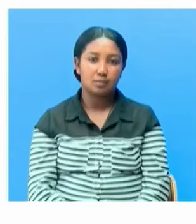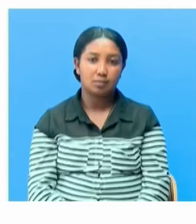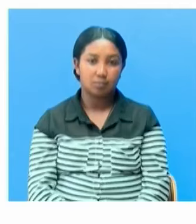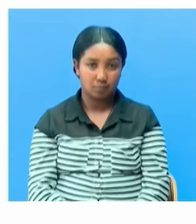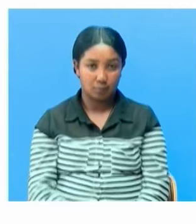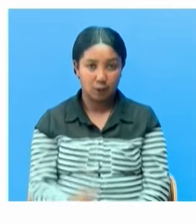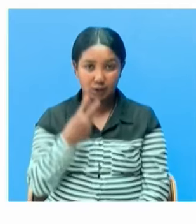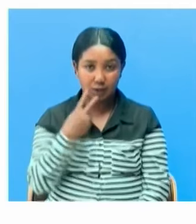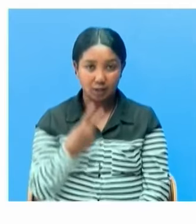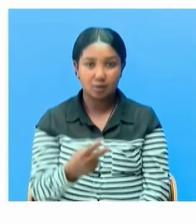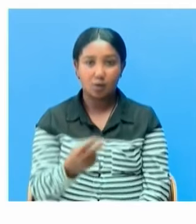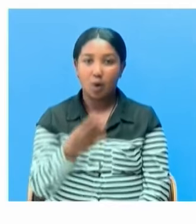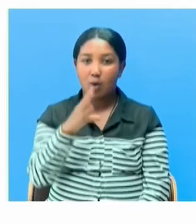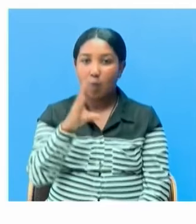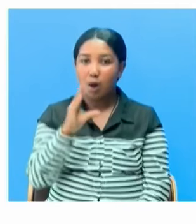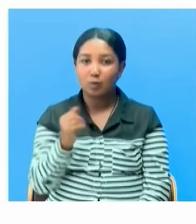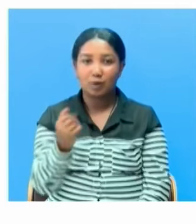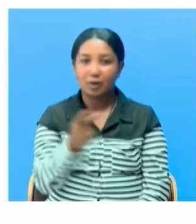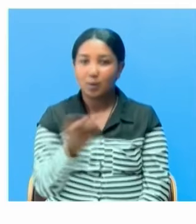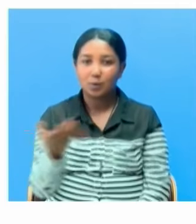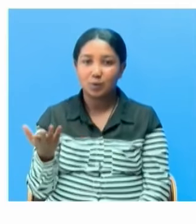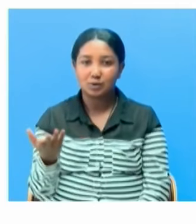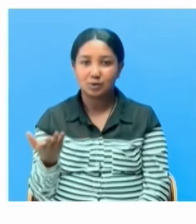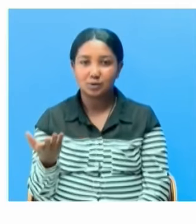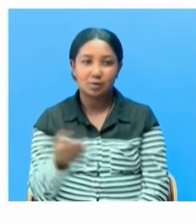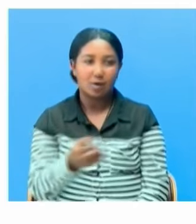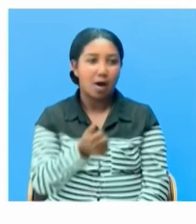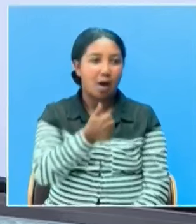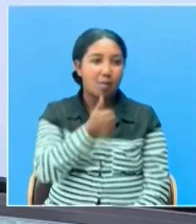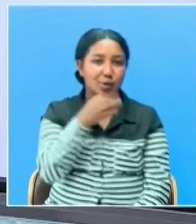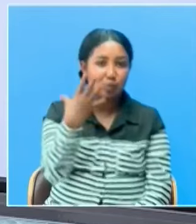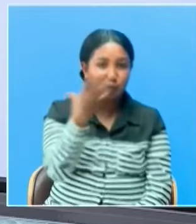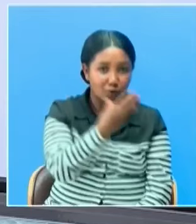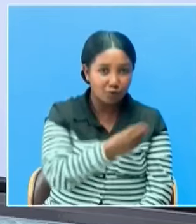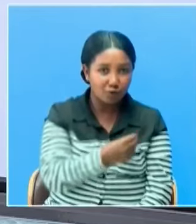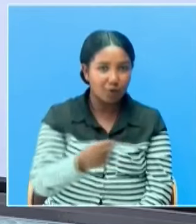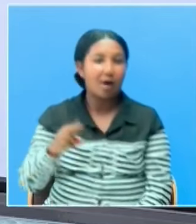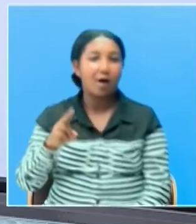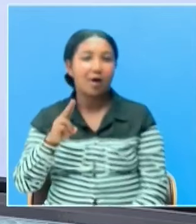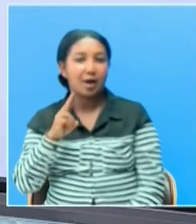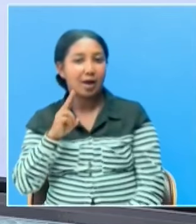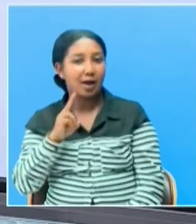Here, we're talking about them. Almaz is beautiful.